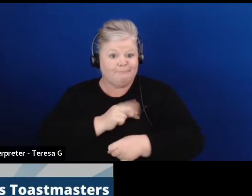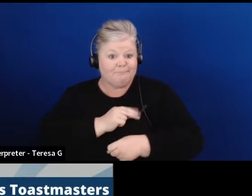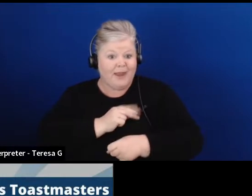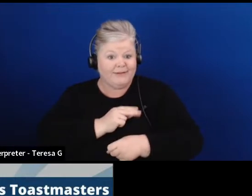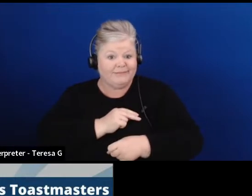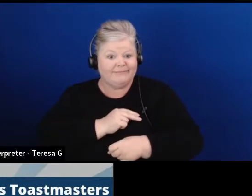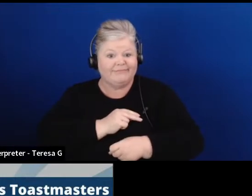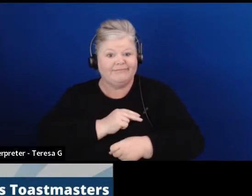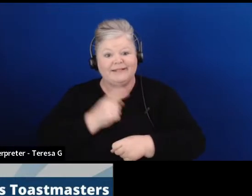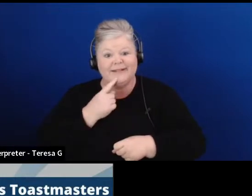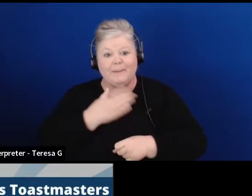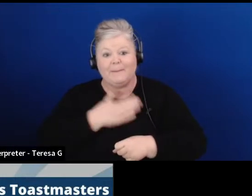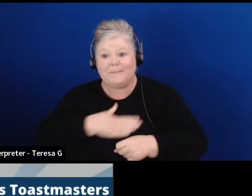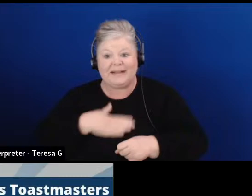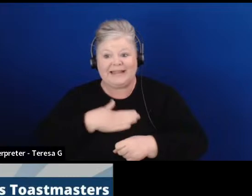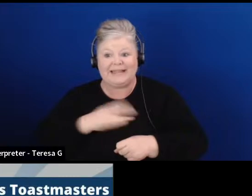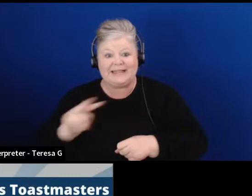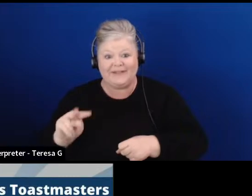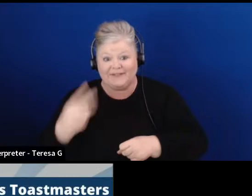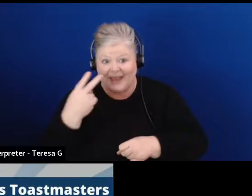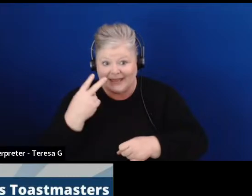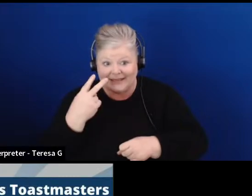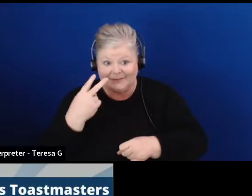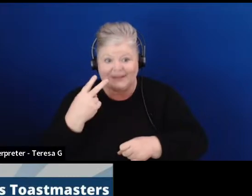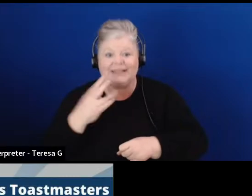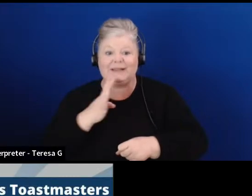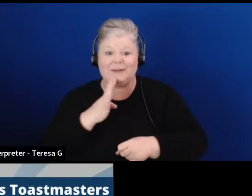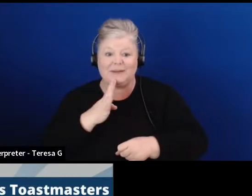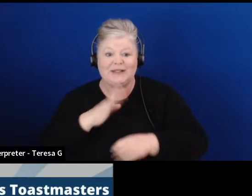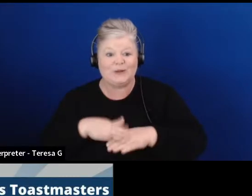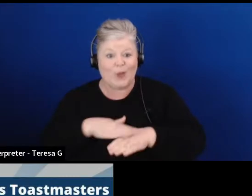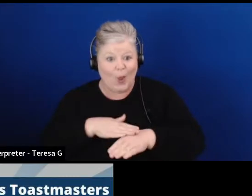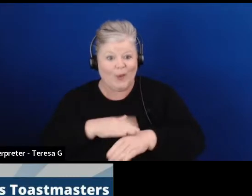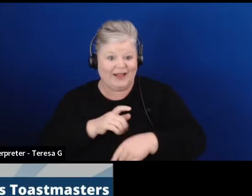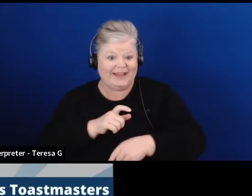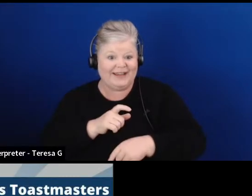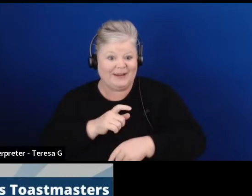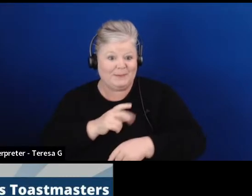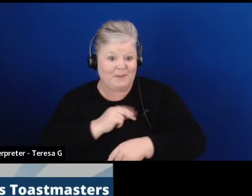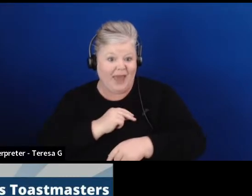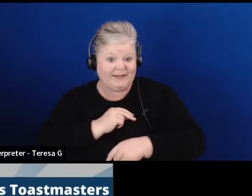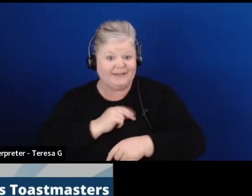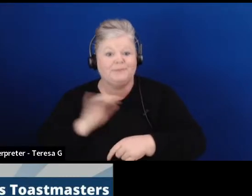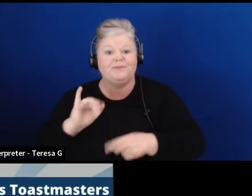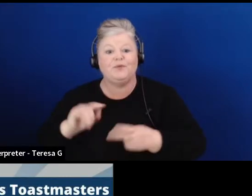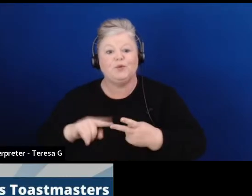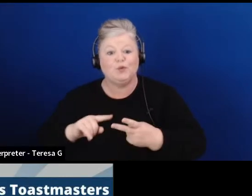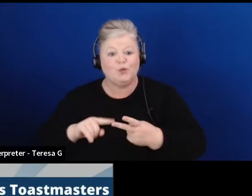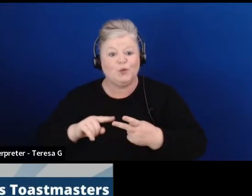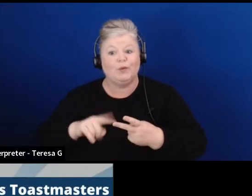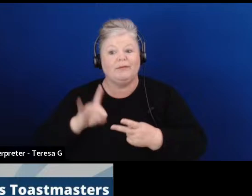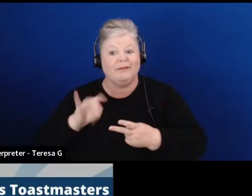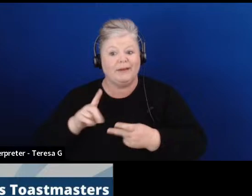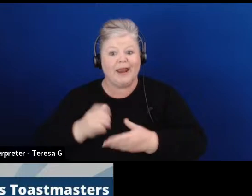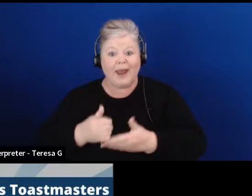Face Me and Speak Slowly button. And they voted on our